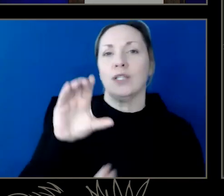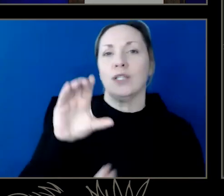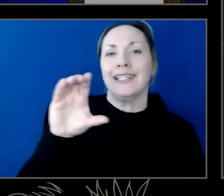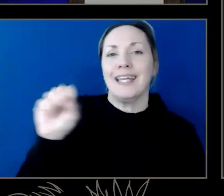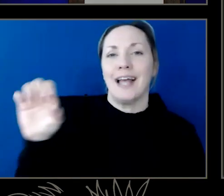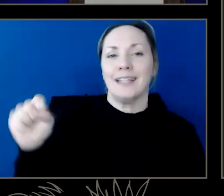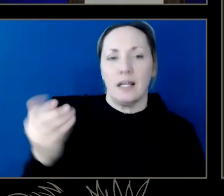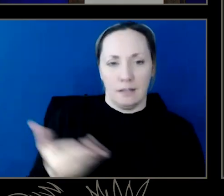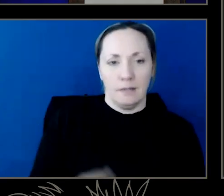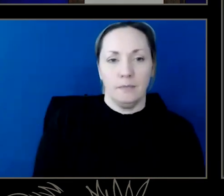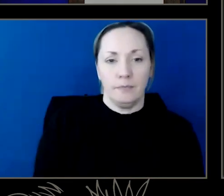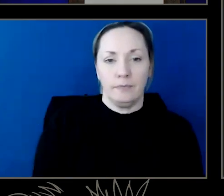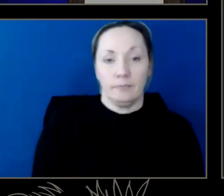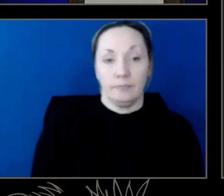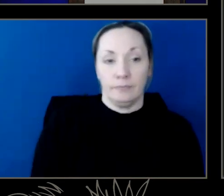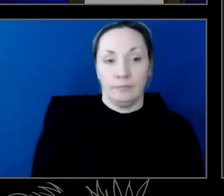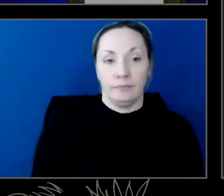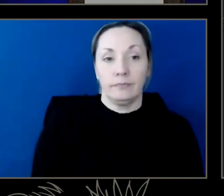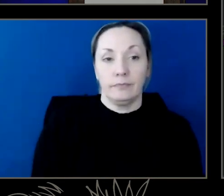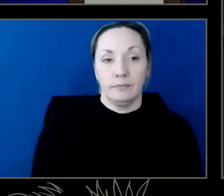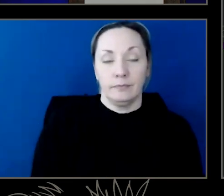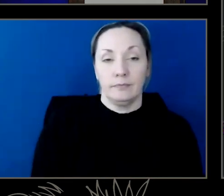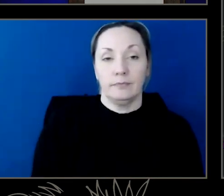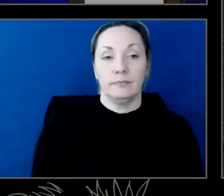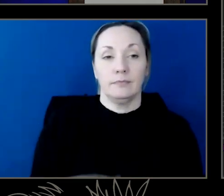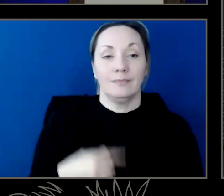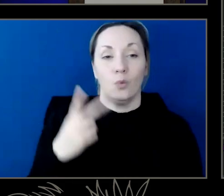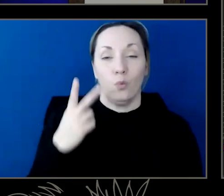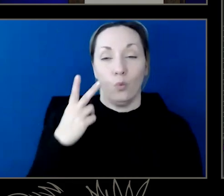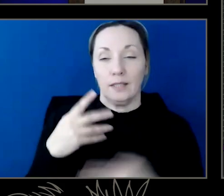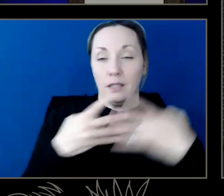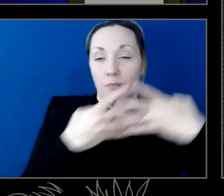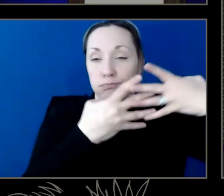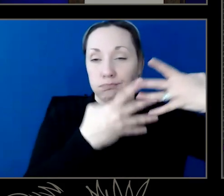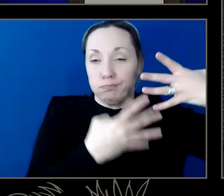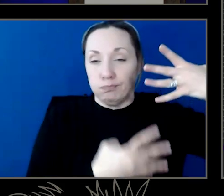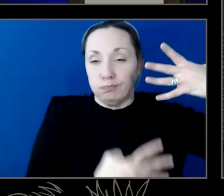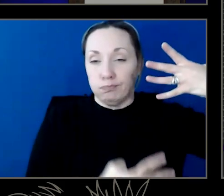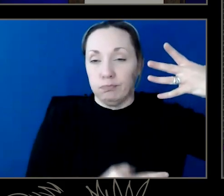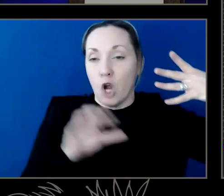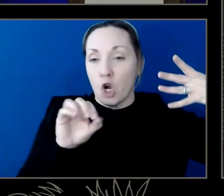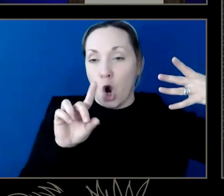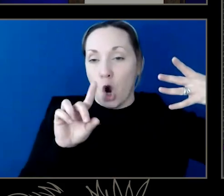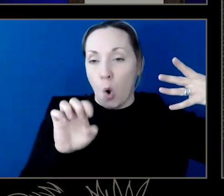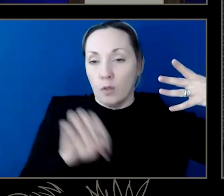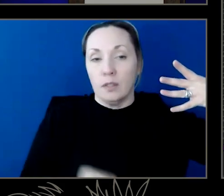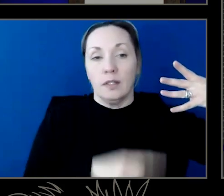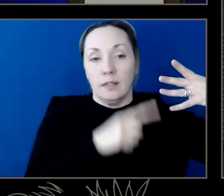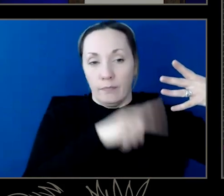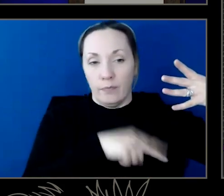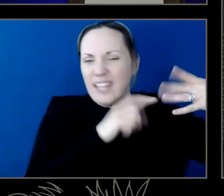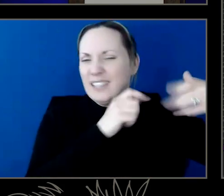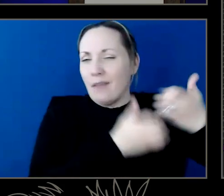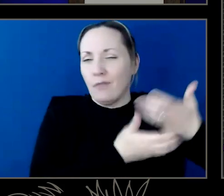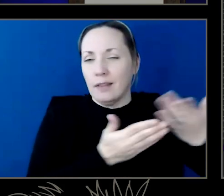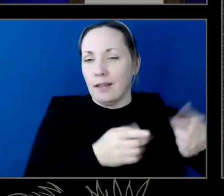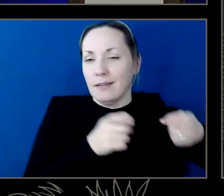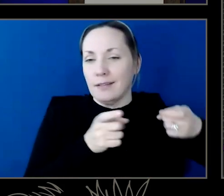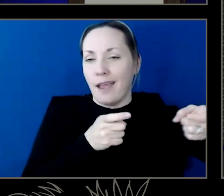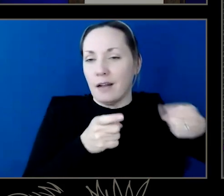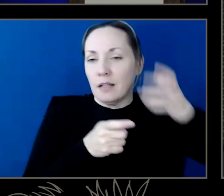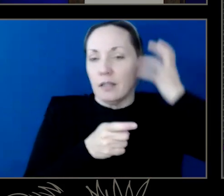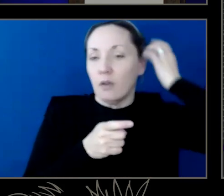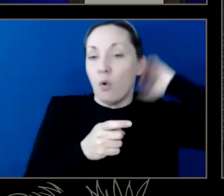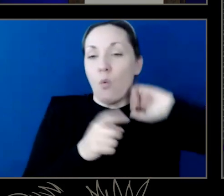that our CSS? It's this one. And we can see the code here. So this is basically everything that is handling what